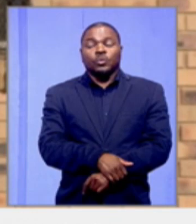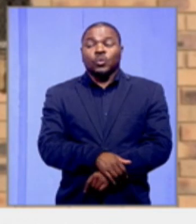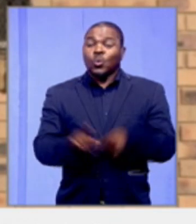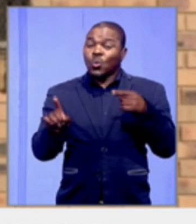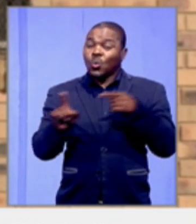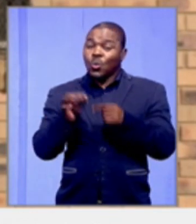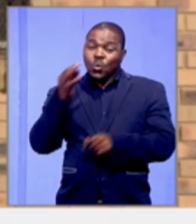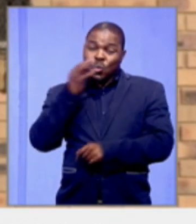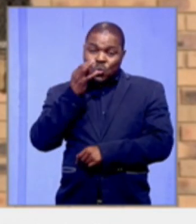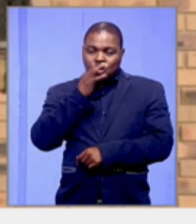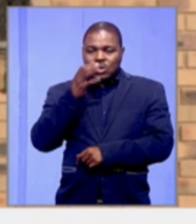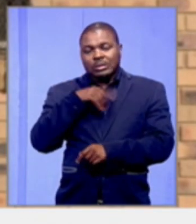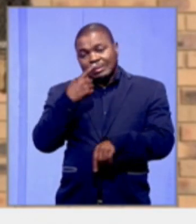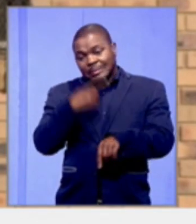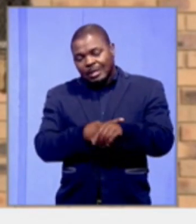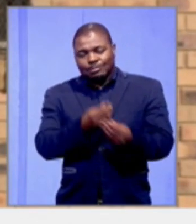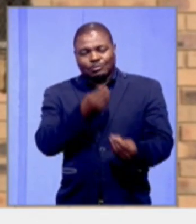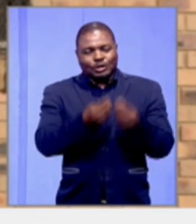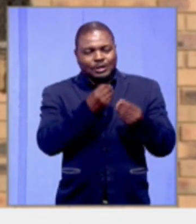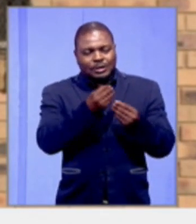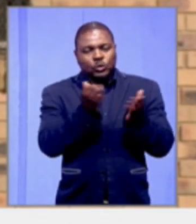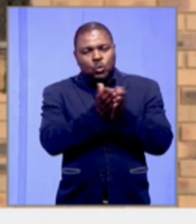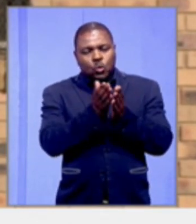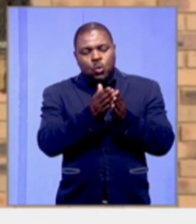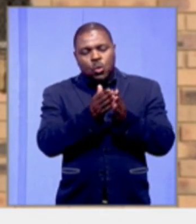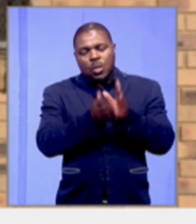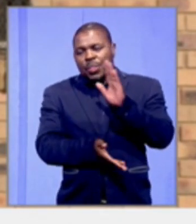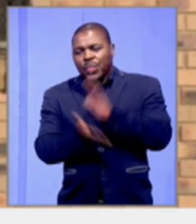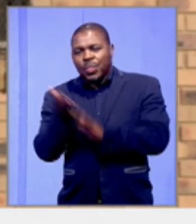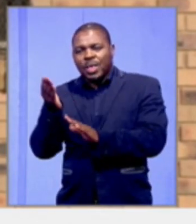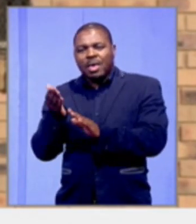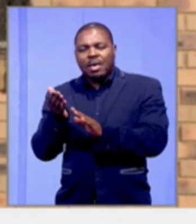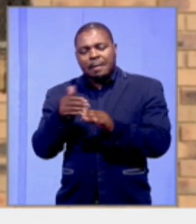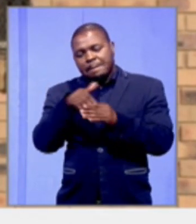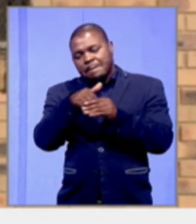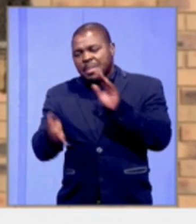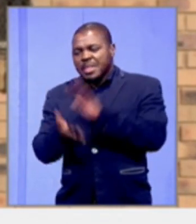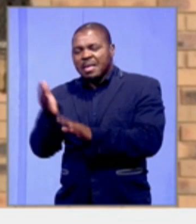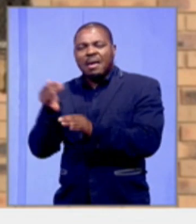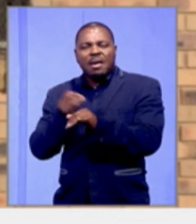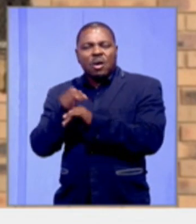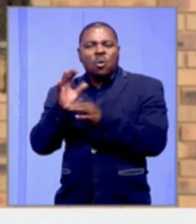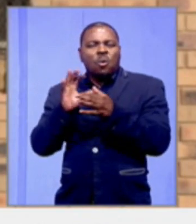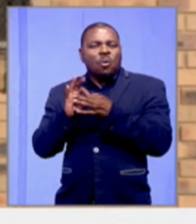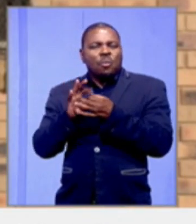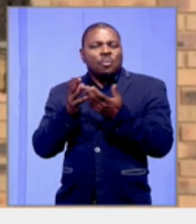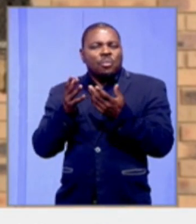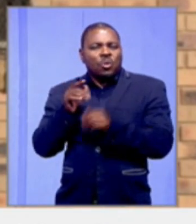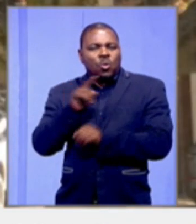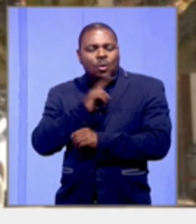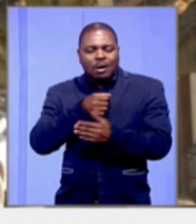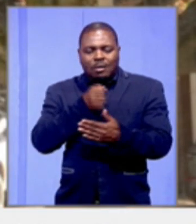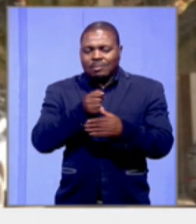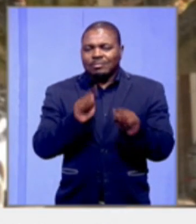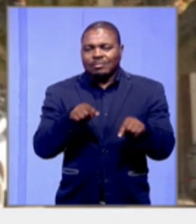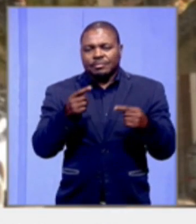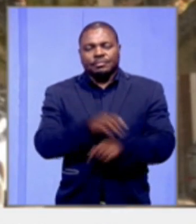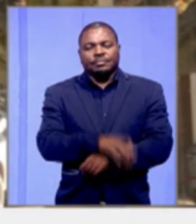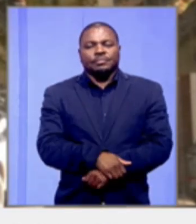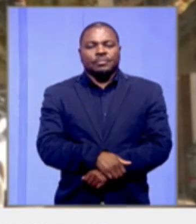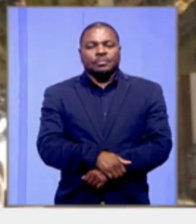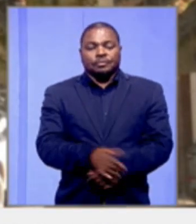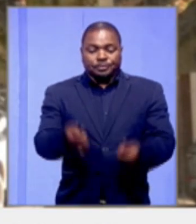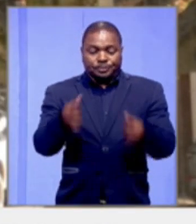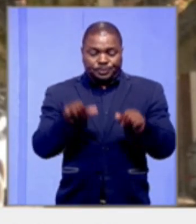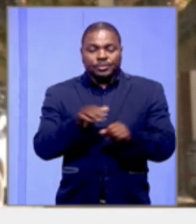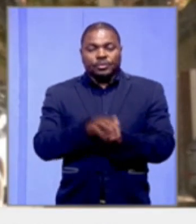re ka nako tse dingwe re swanela ke go lokolla bana ka ge re sena le metsi a go ba apiela. Because we could not cook for them. Go sa le